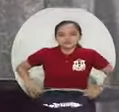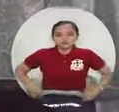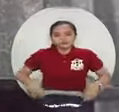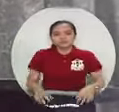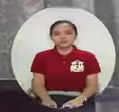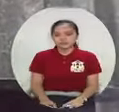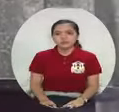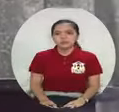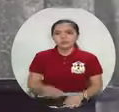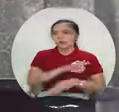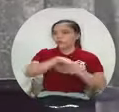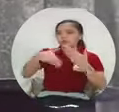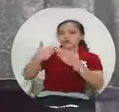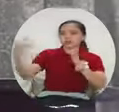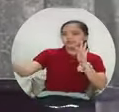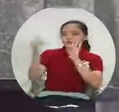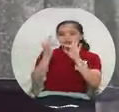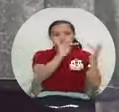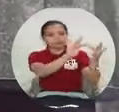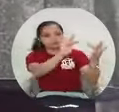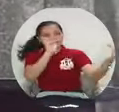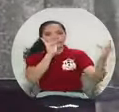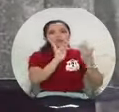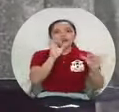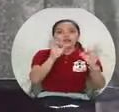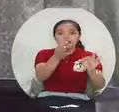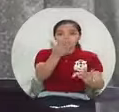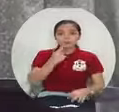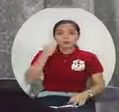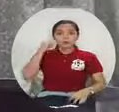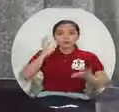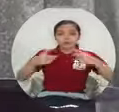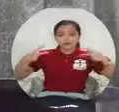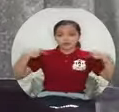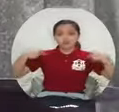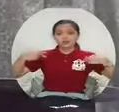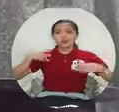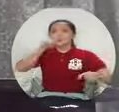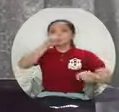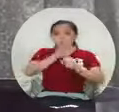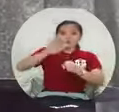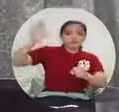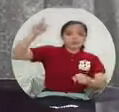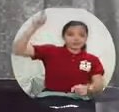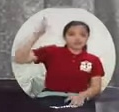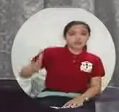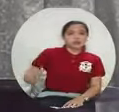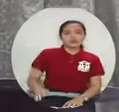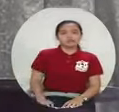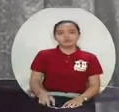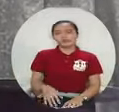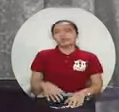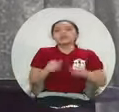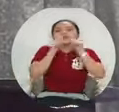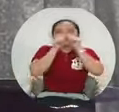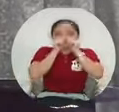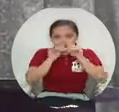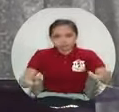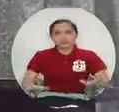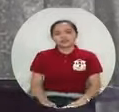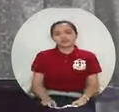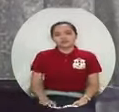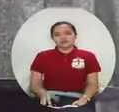no? Ang tao kung may commitment, dili maihap, dili masulti, dili ma-imagine ang